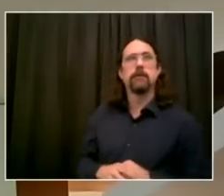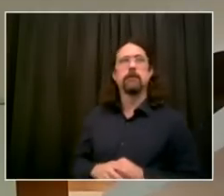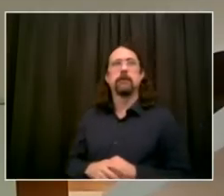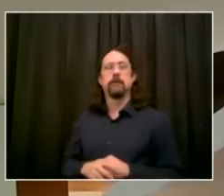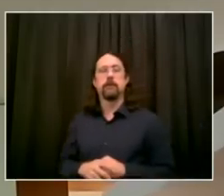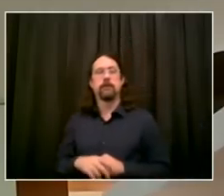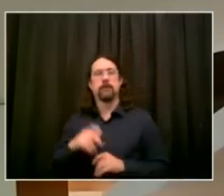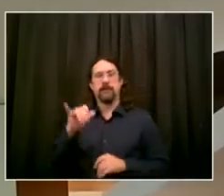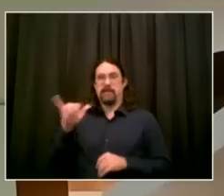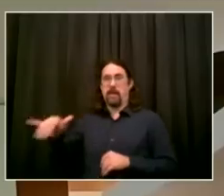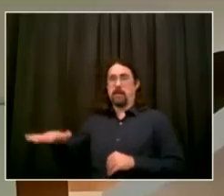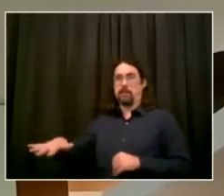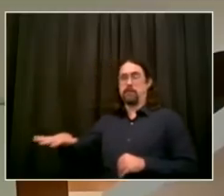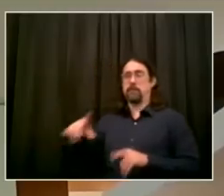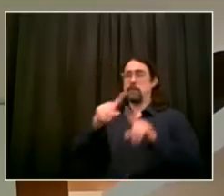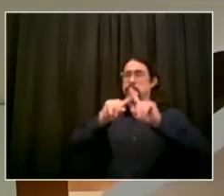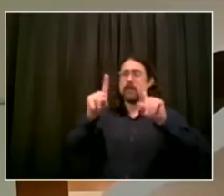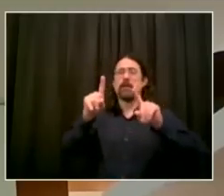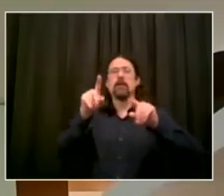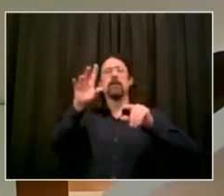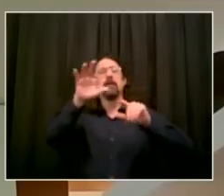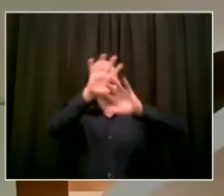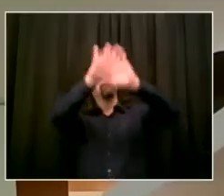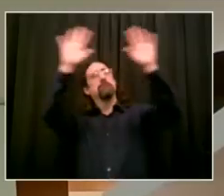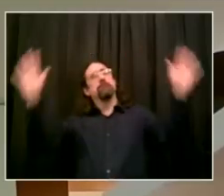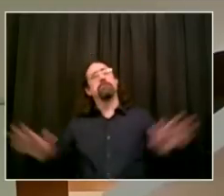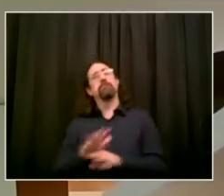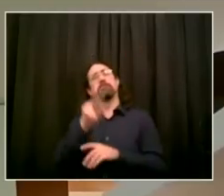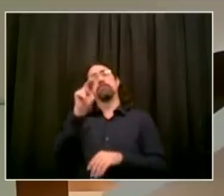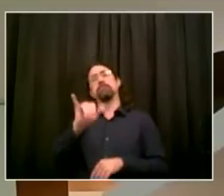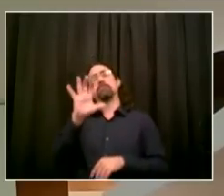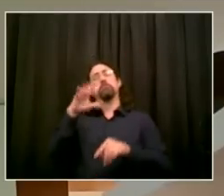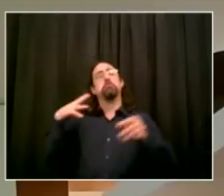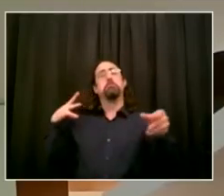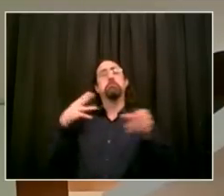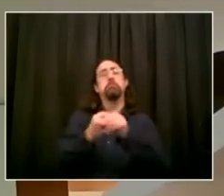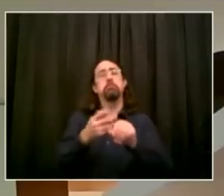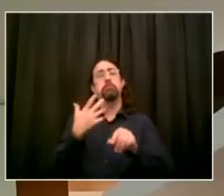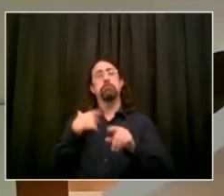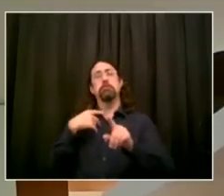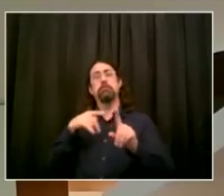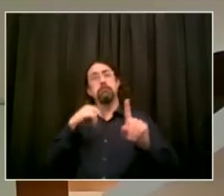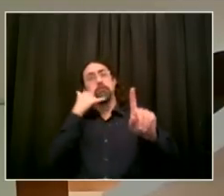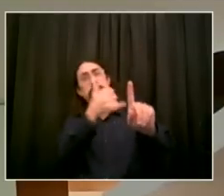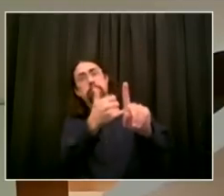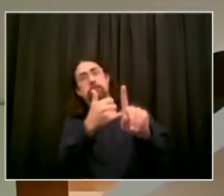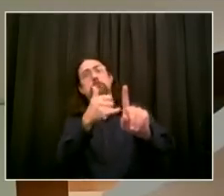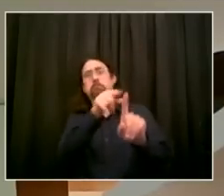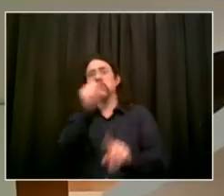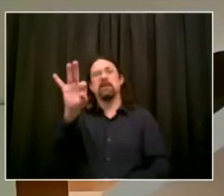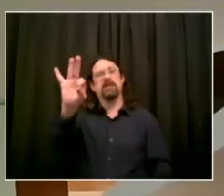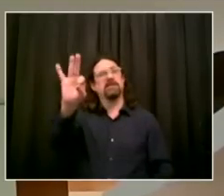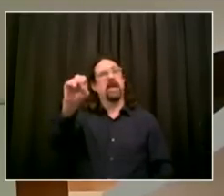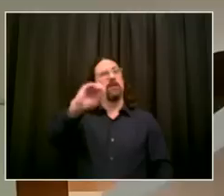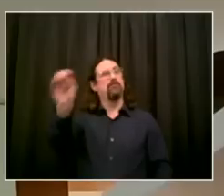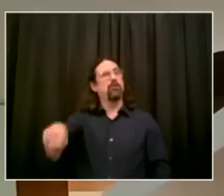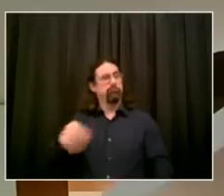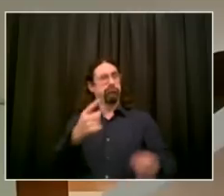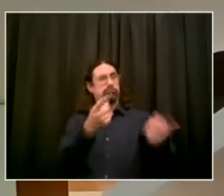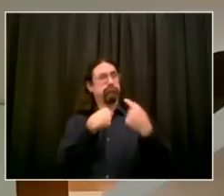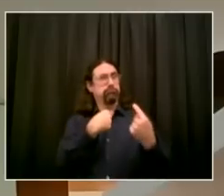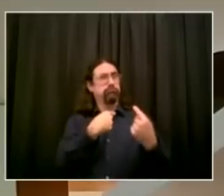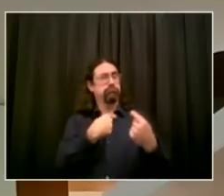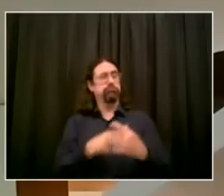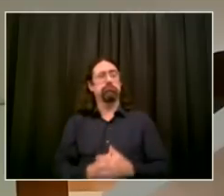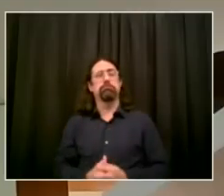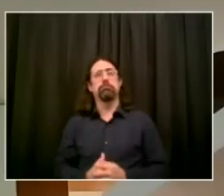for us. 98% of the time that all cases confirm for us that they are isolating appropriately at home, are not going